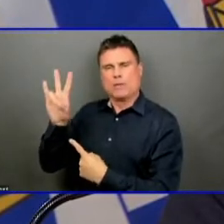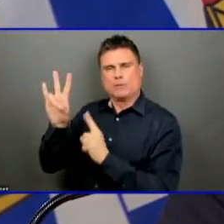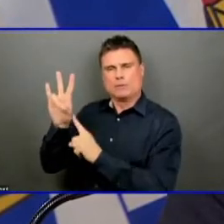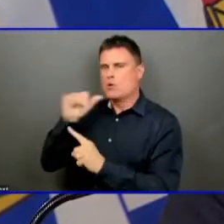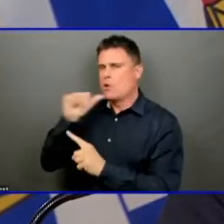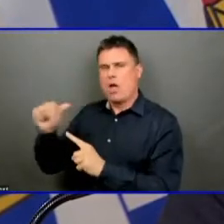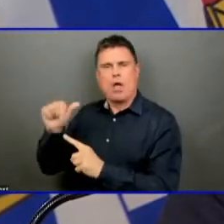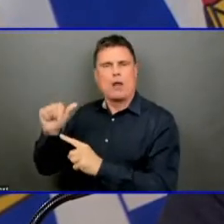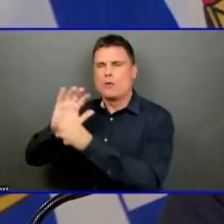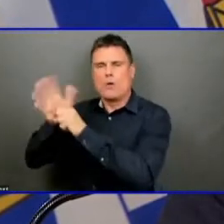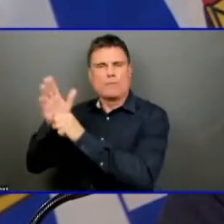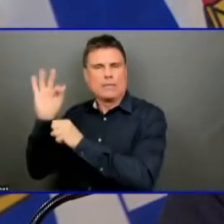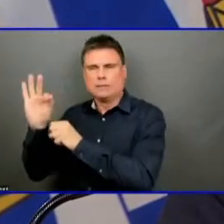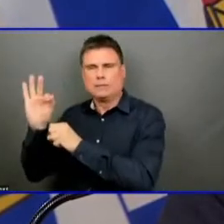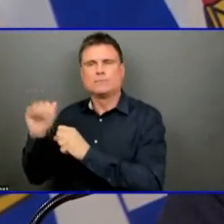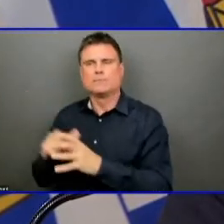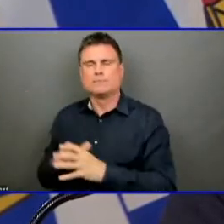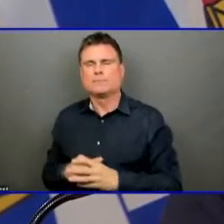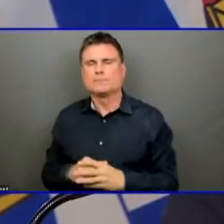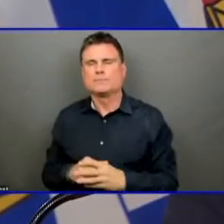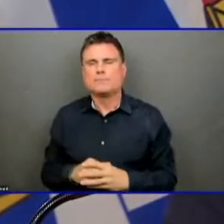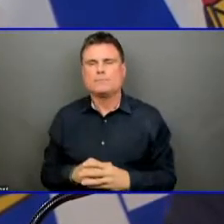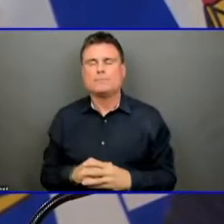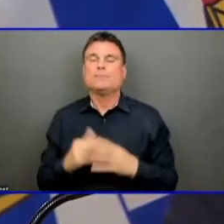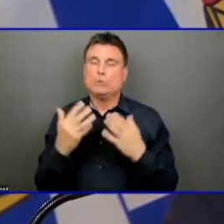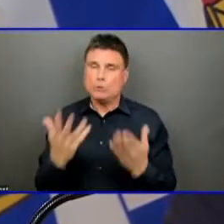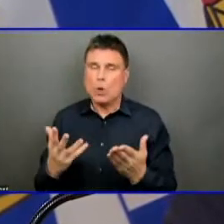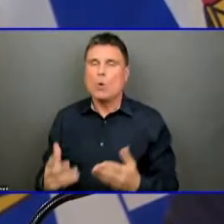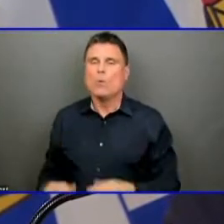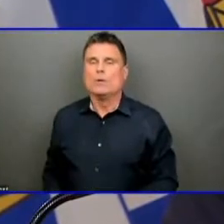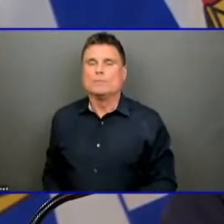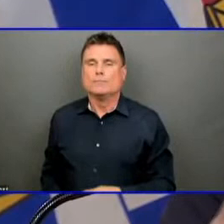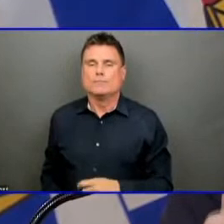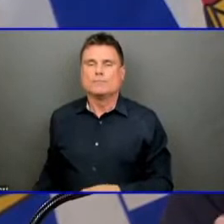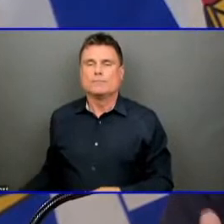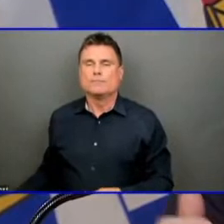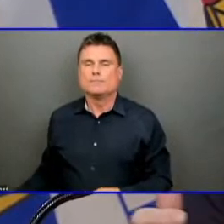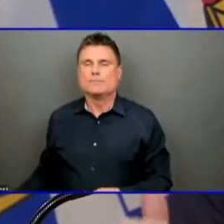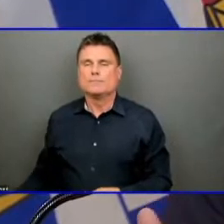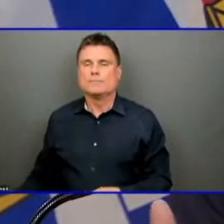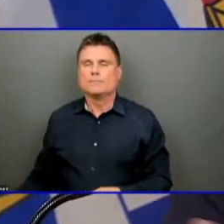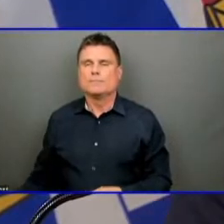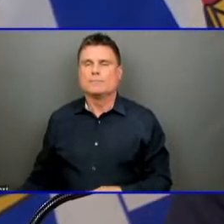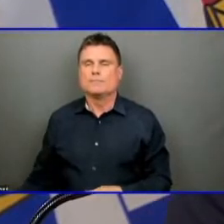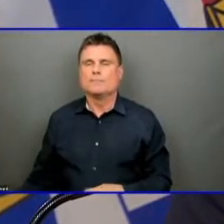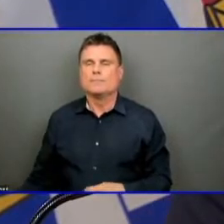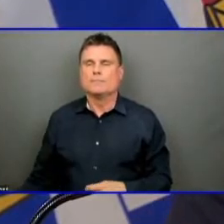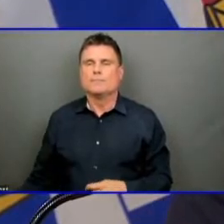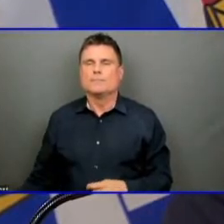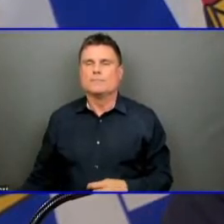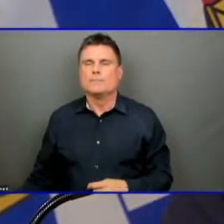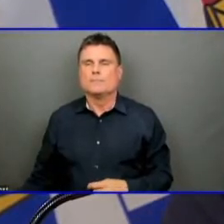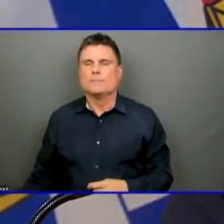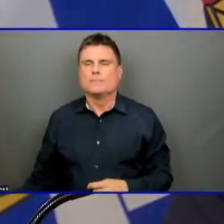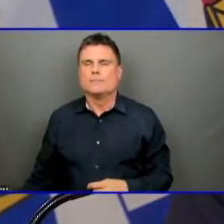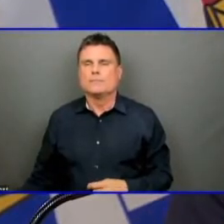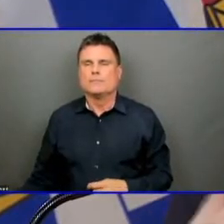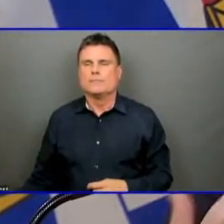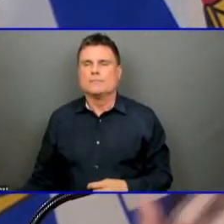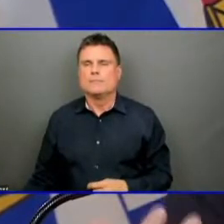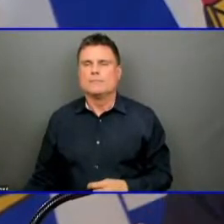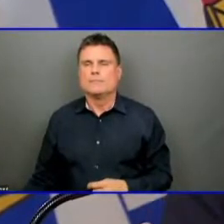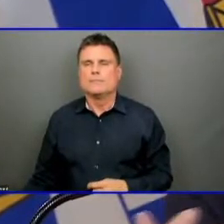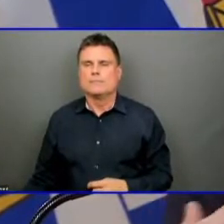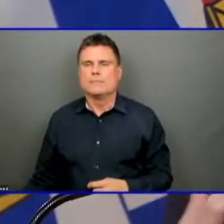talks to the importance of safety measures and structured environments being less risky than some of